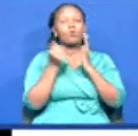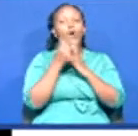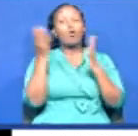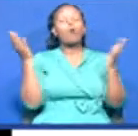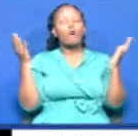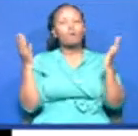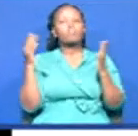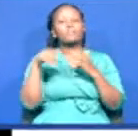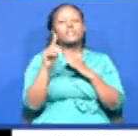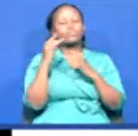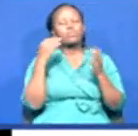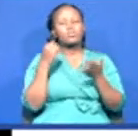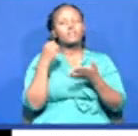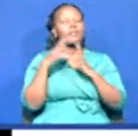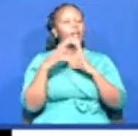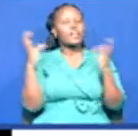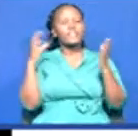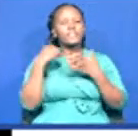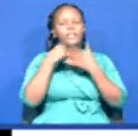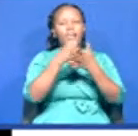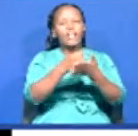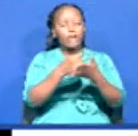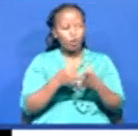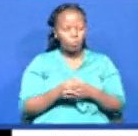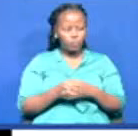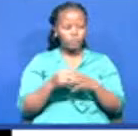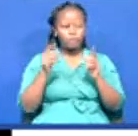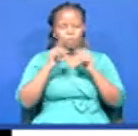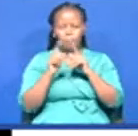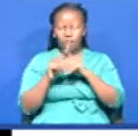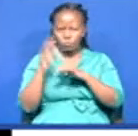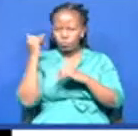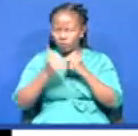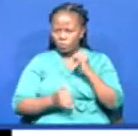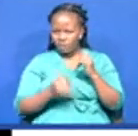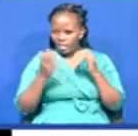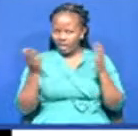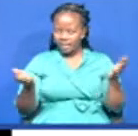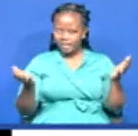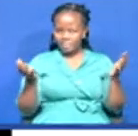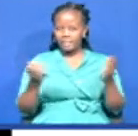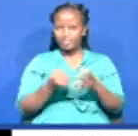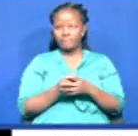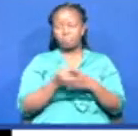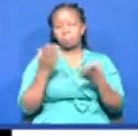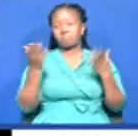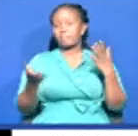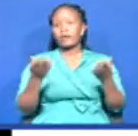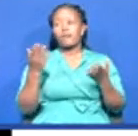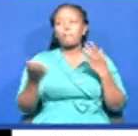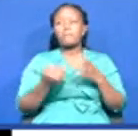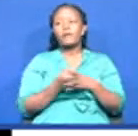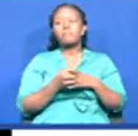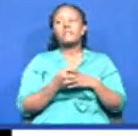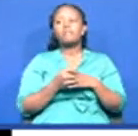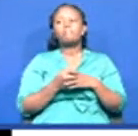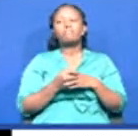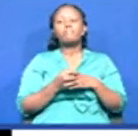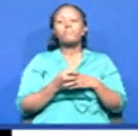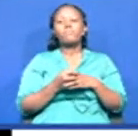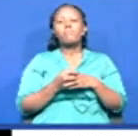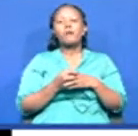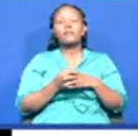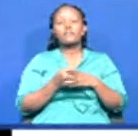help in that aspect. And then lastly, maybe this is where I should have started, is for